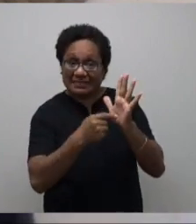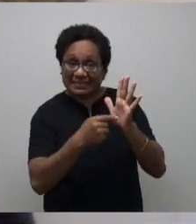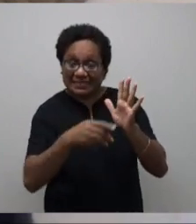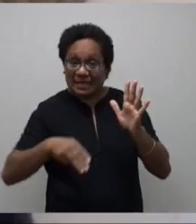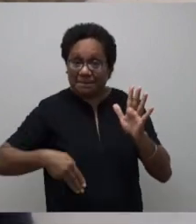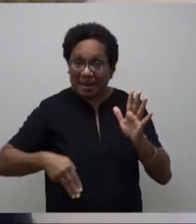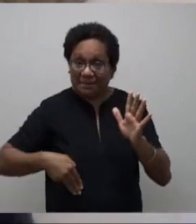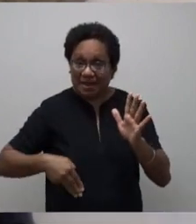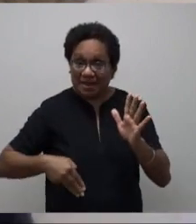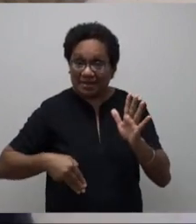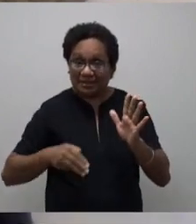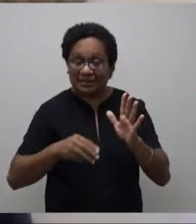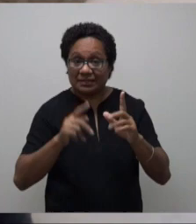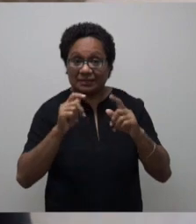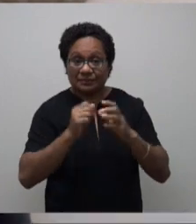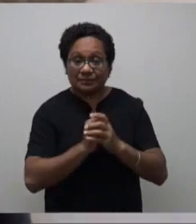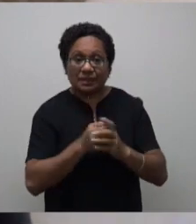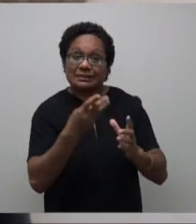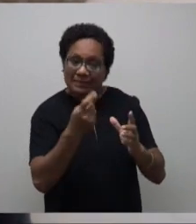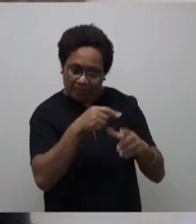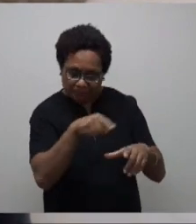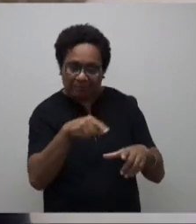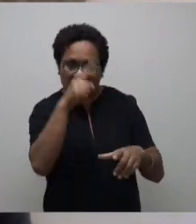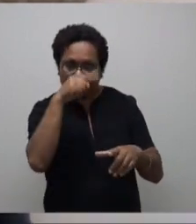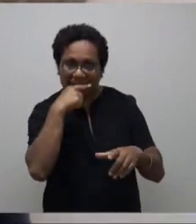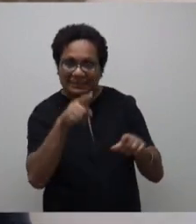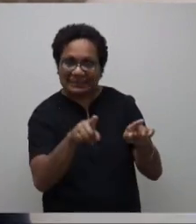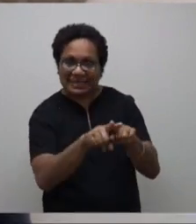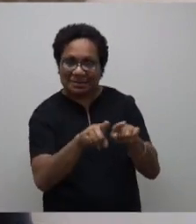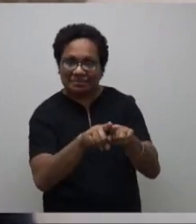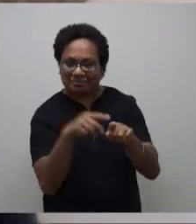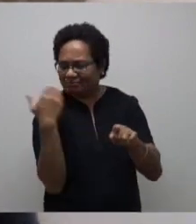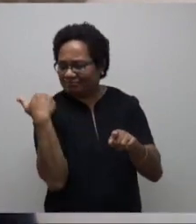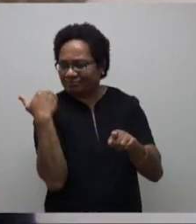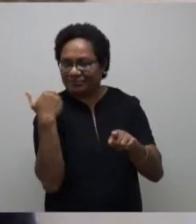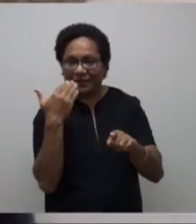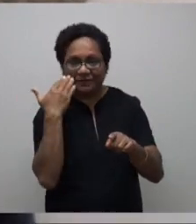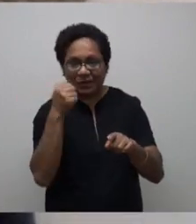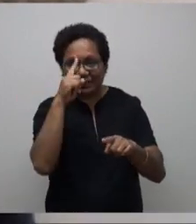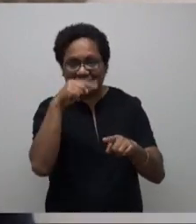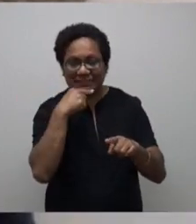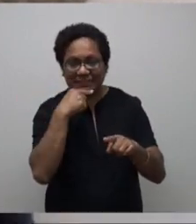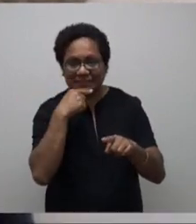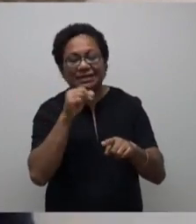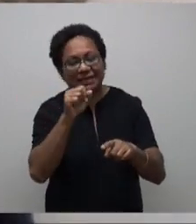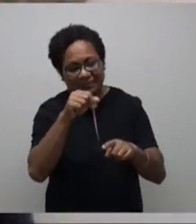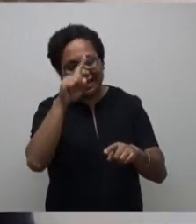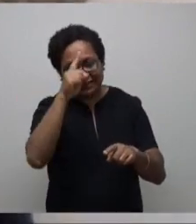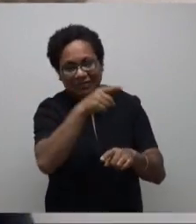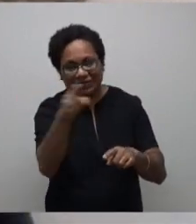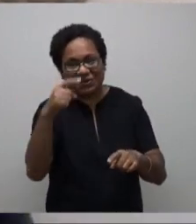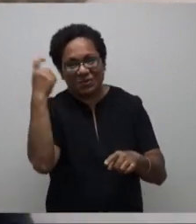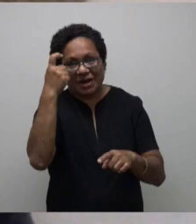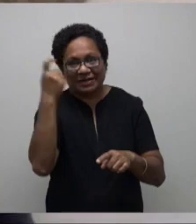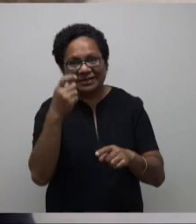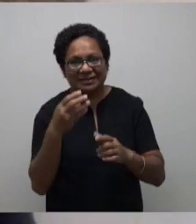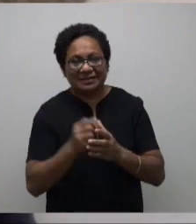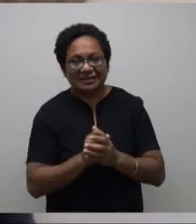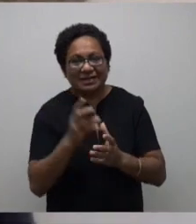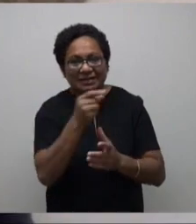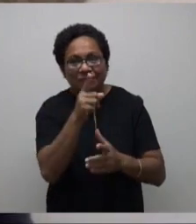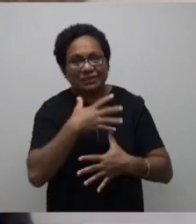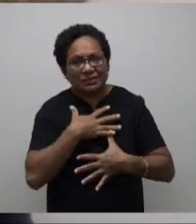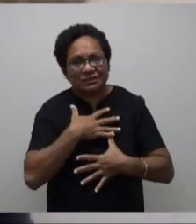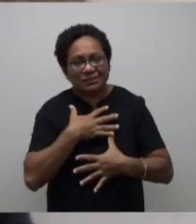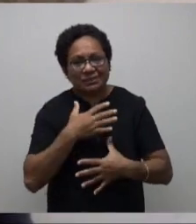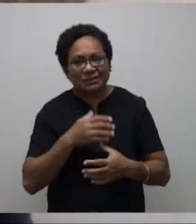Health headquarters are some of these that have been impacted by the virus recently. This concern is understandable. I know what you're thinking. How